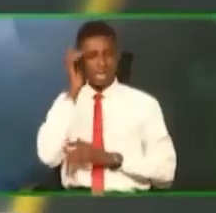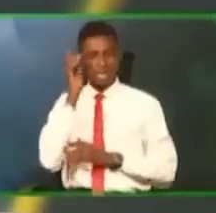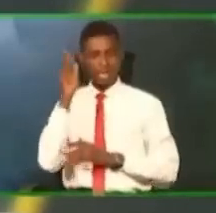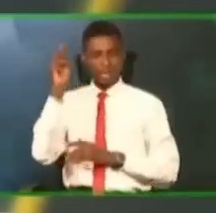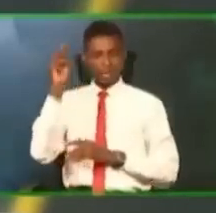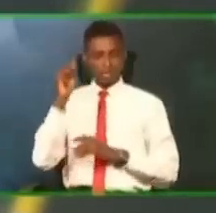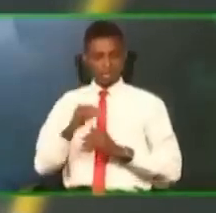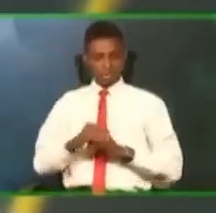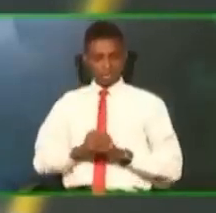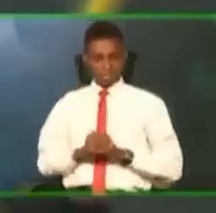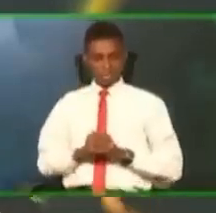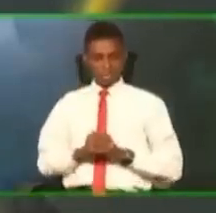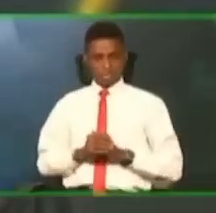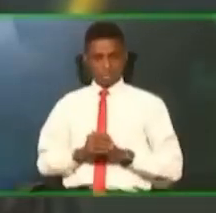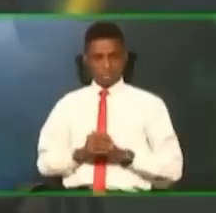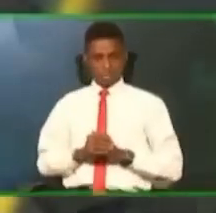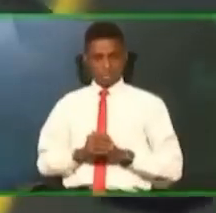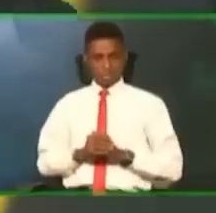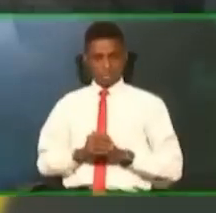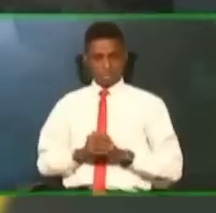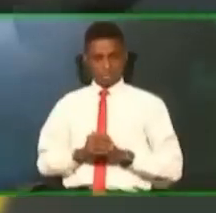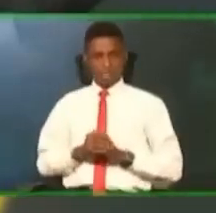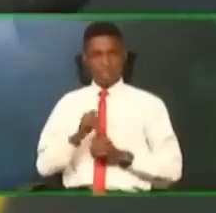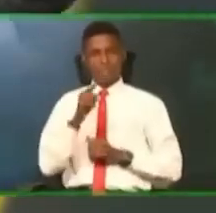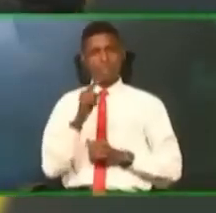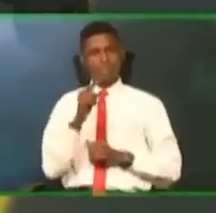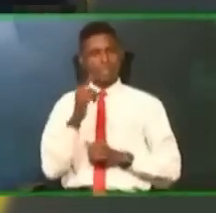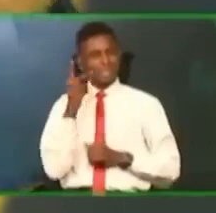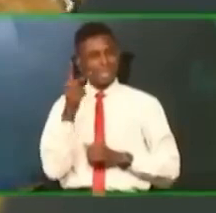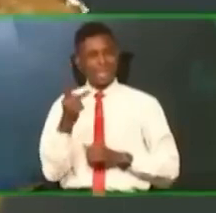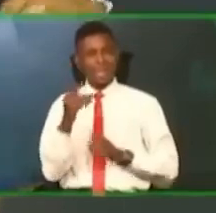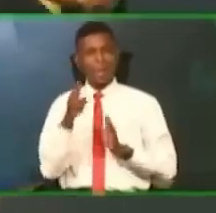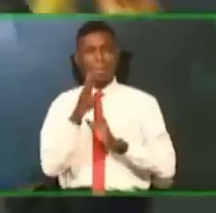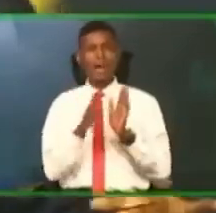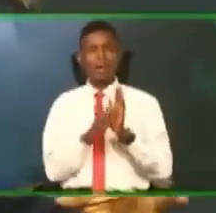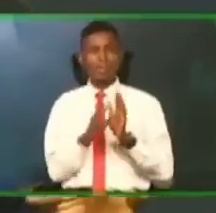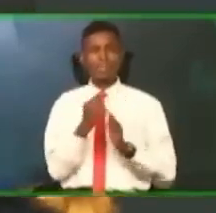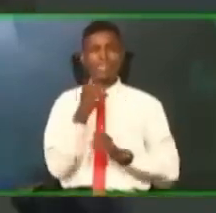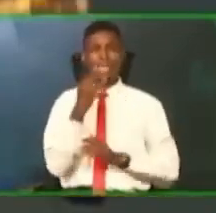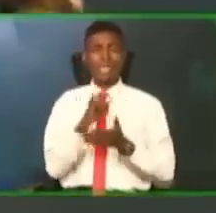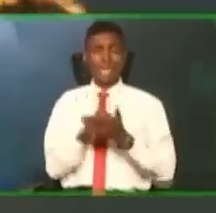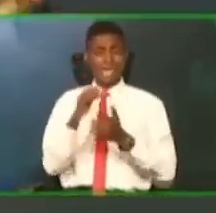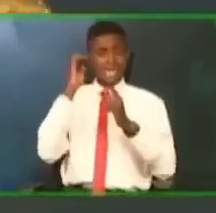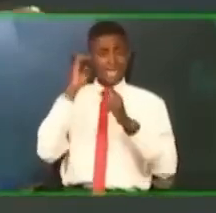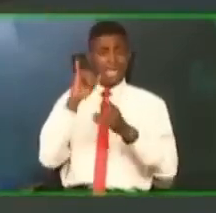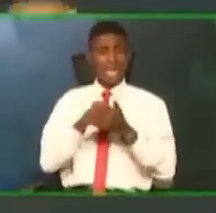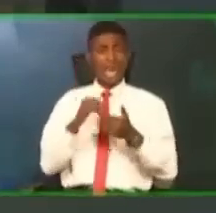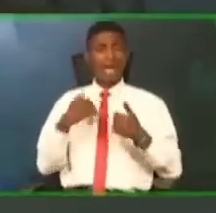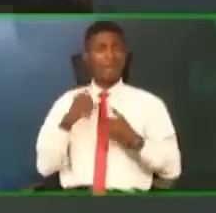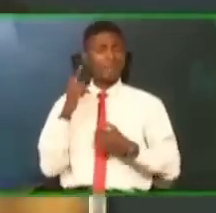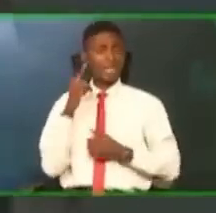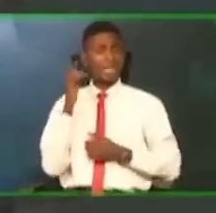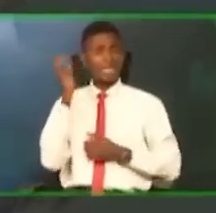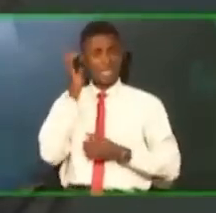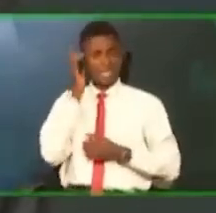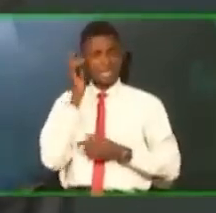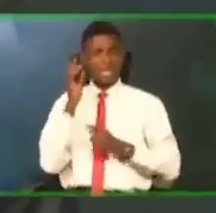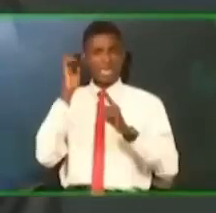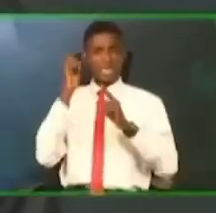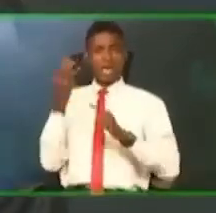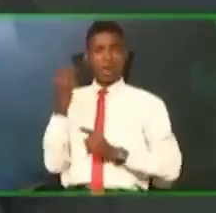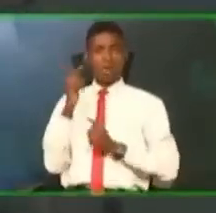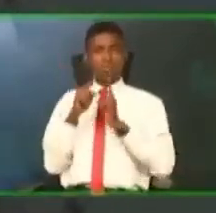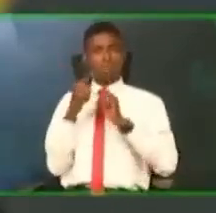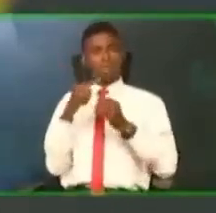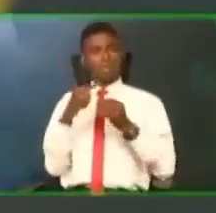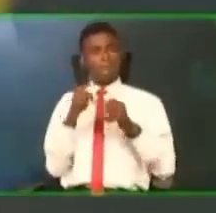You would hear the Bible say again and again that he that hath an ear. Now remember, he was talking to people who were created in God's image.